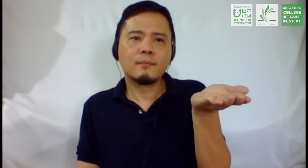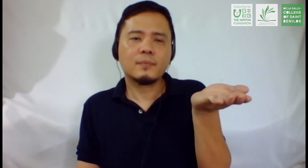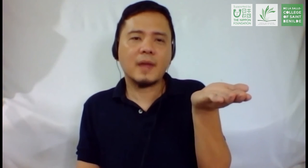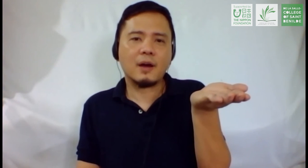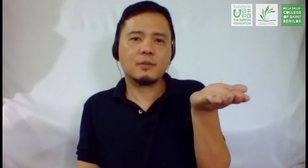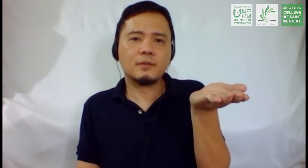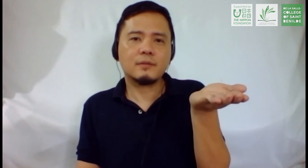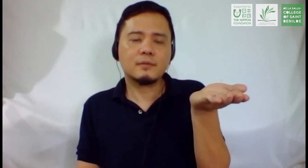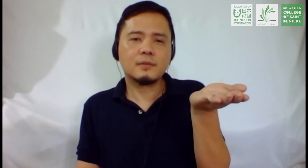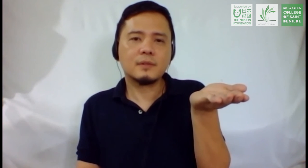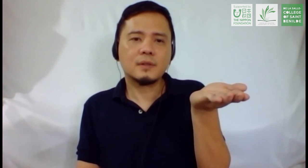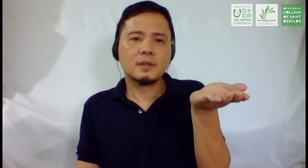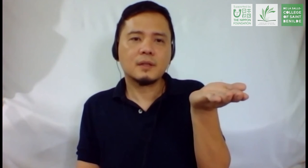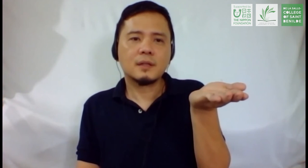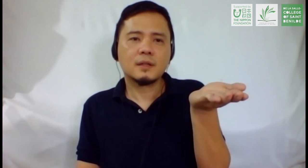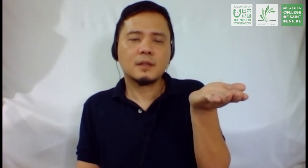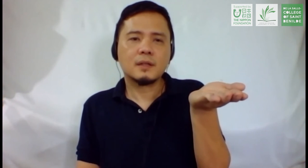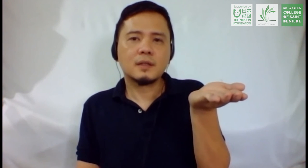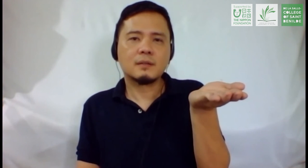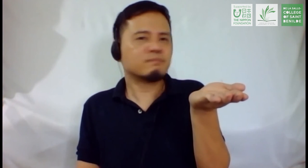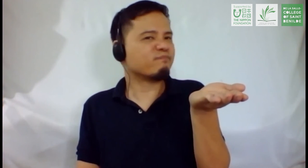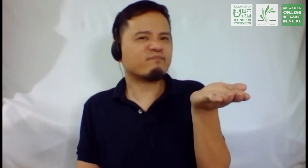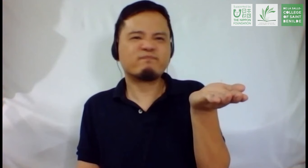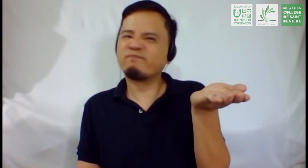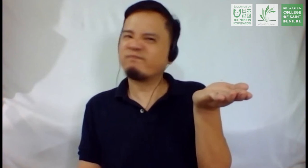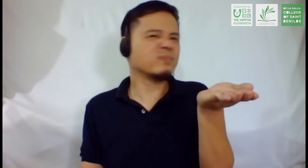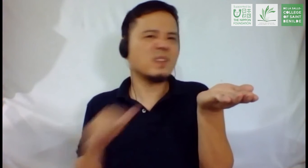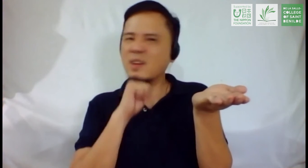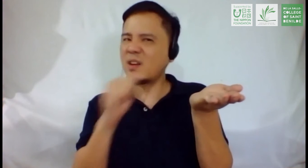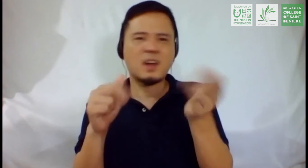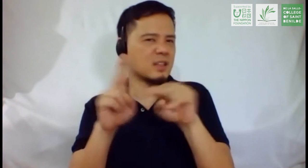It's a noun. Noun. Shakil said. Not really a noun.